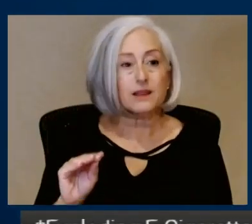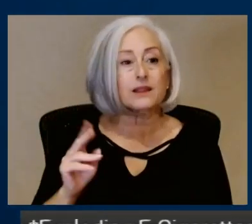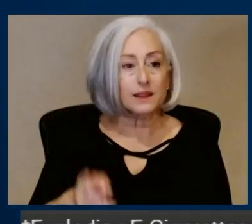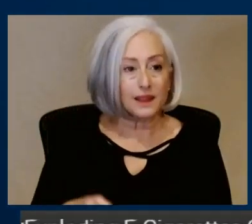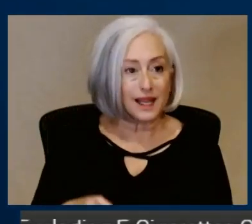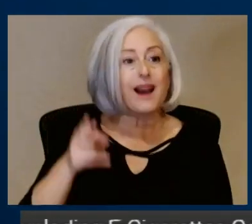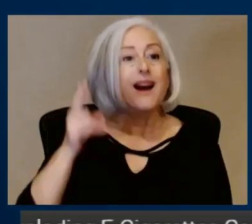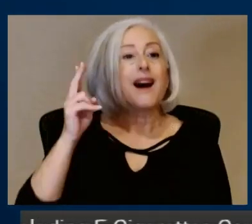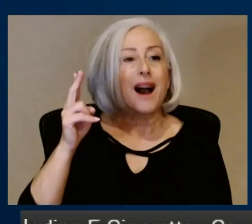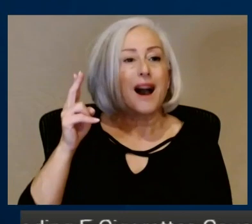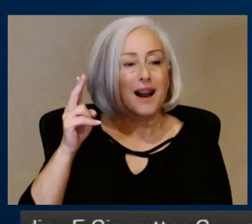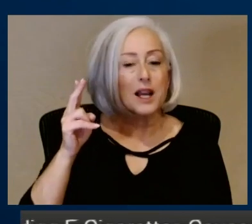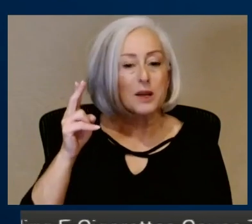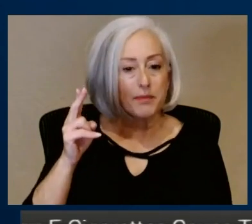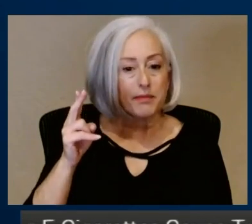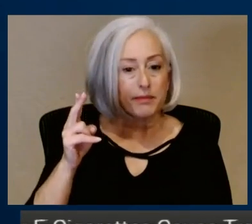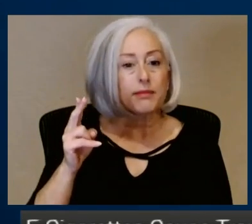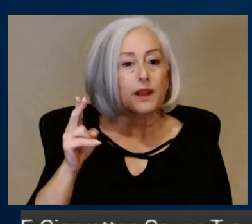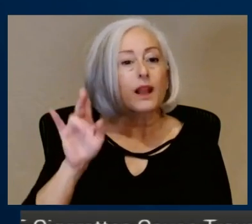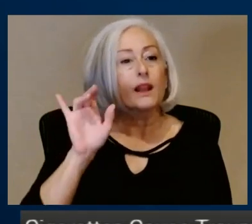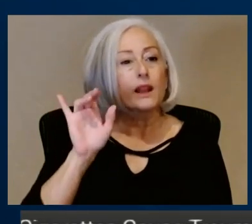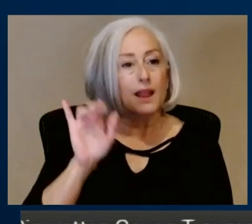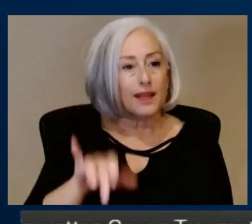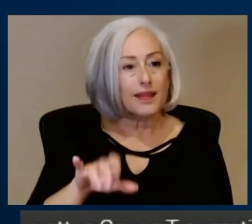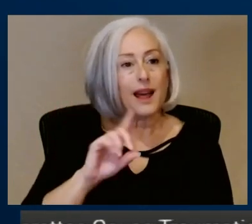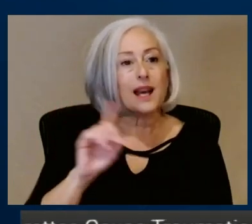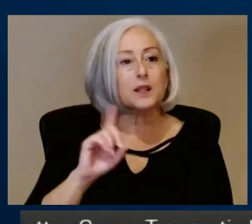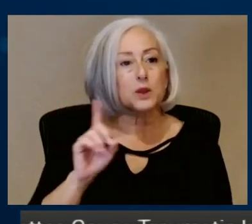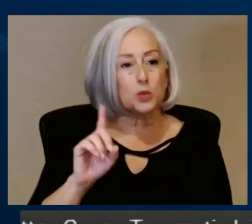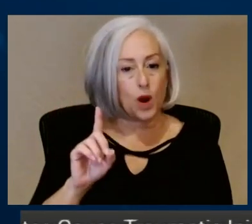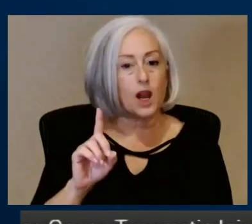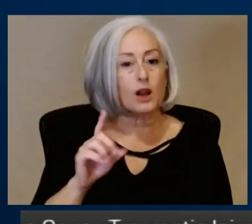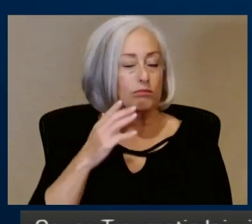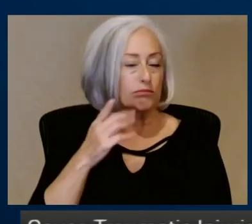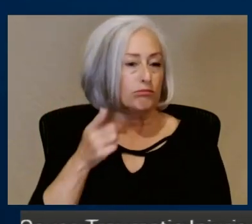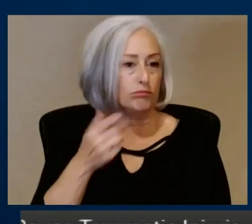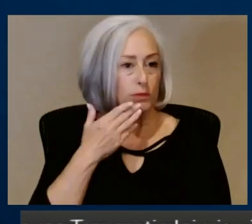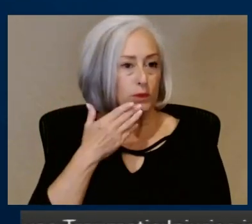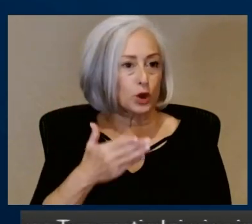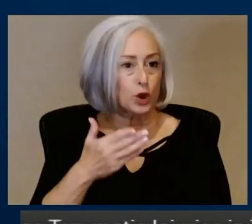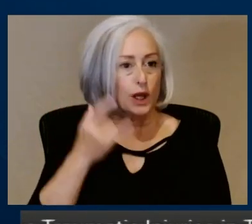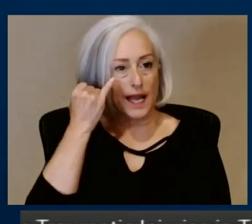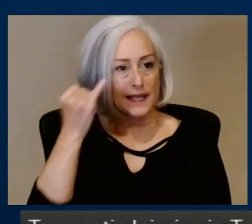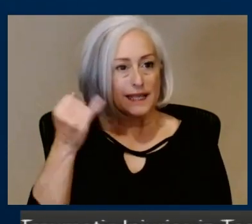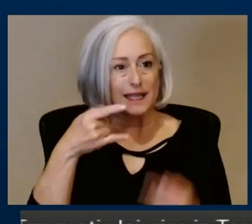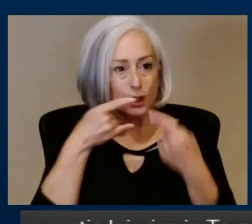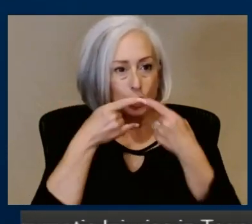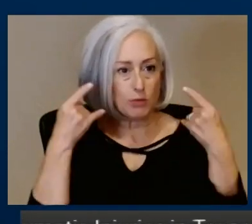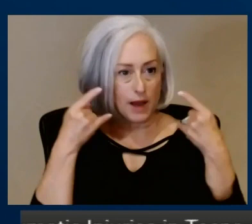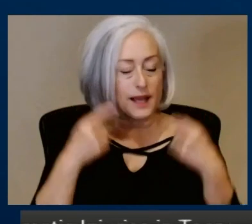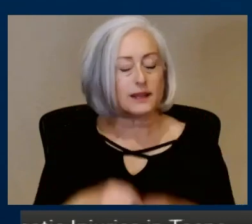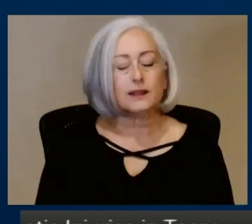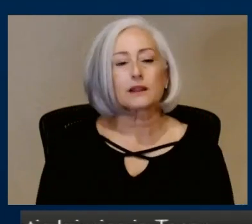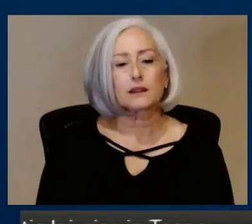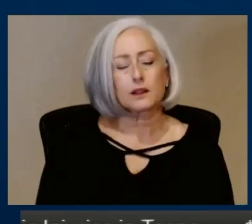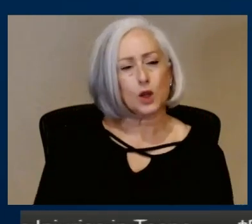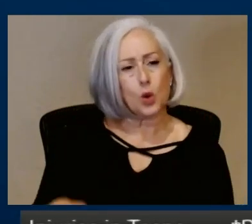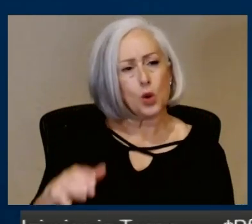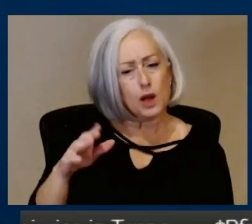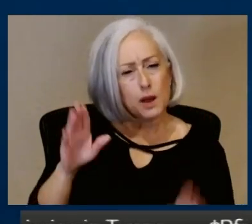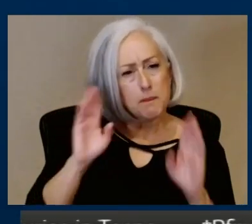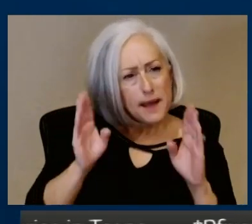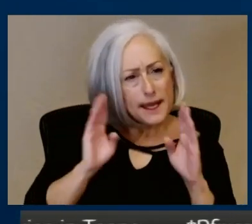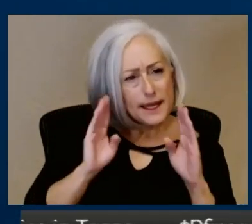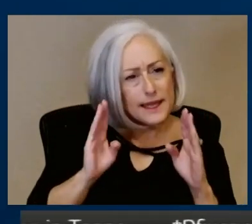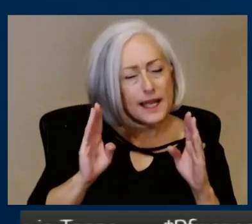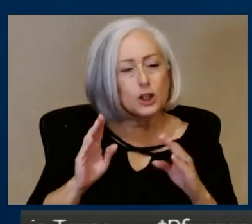substantial range. And that's really where a mask is probably a good idea. And so it's a good idea to pay attention to those community transmission level maps